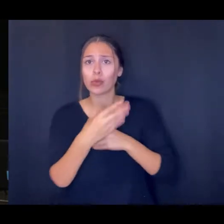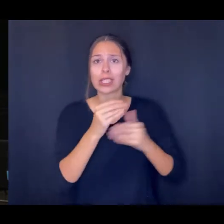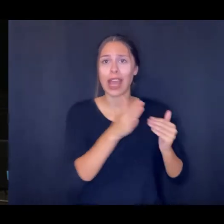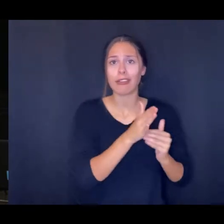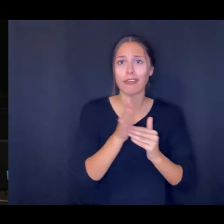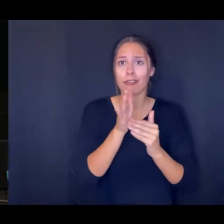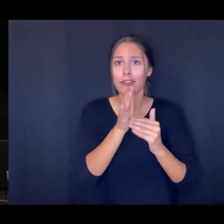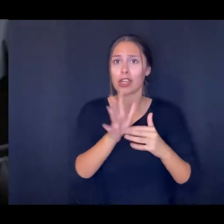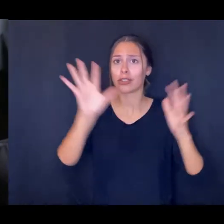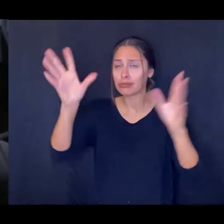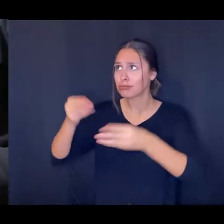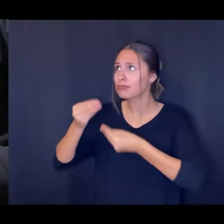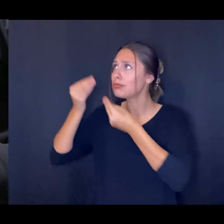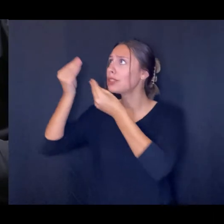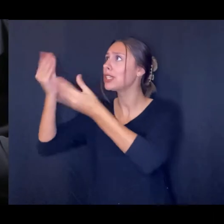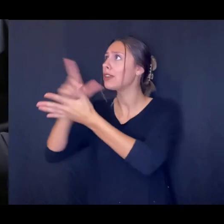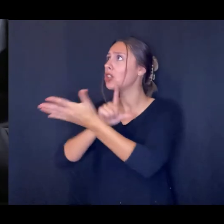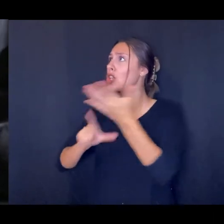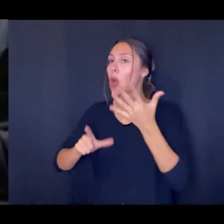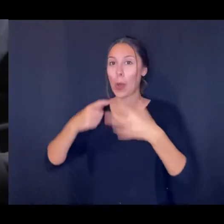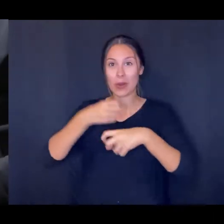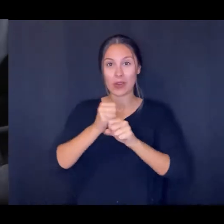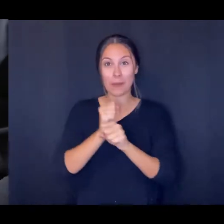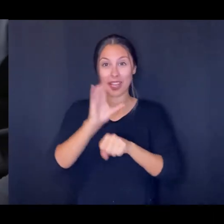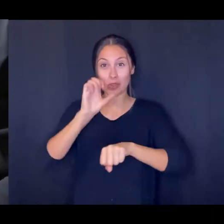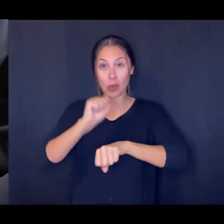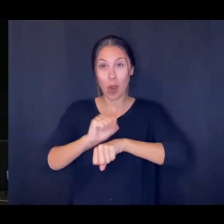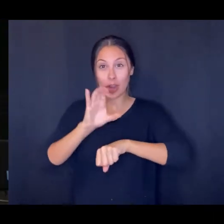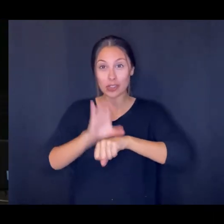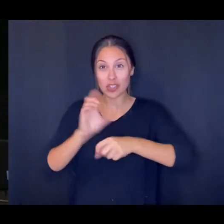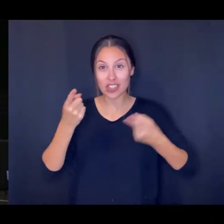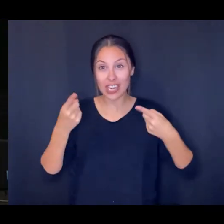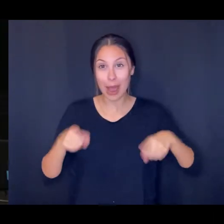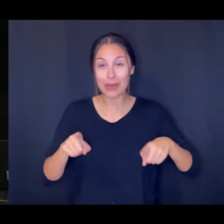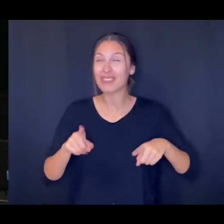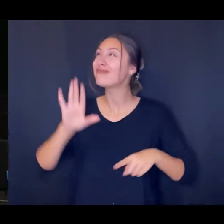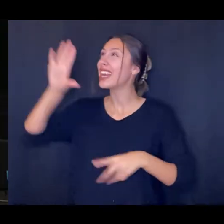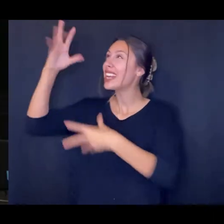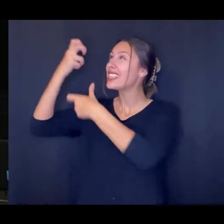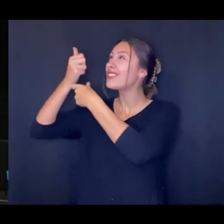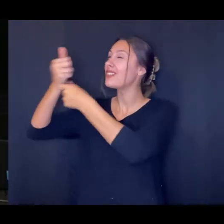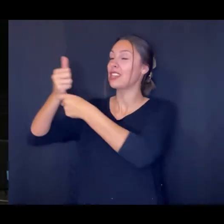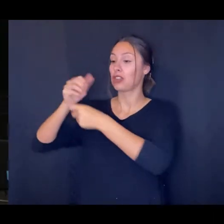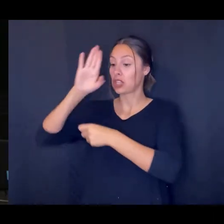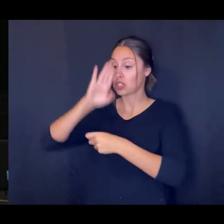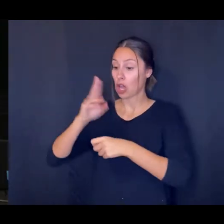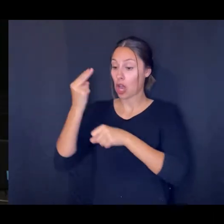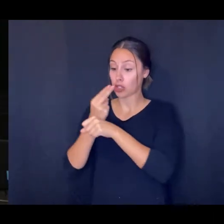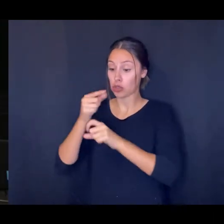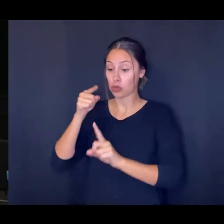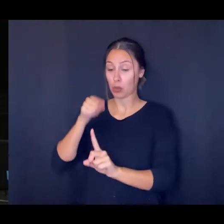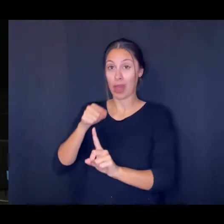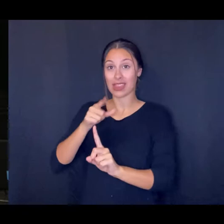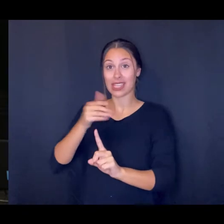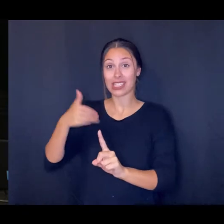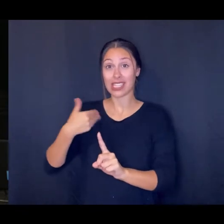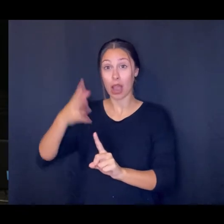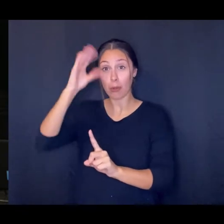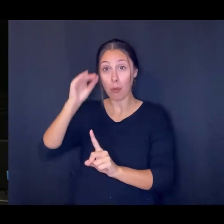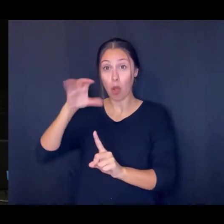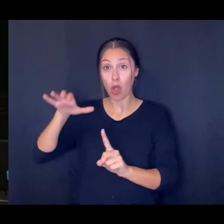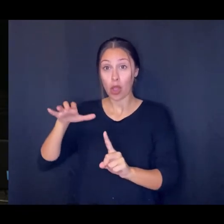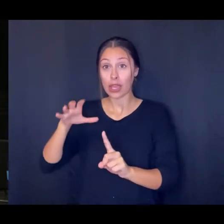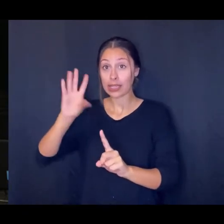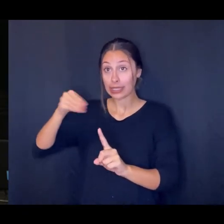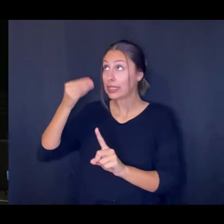together as an offering of trust to the Lord to make the Rock Church happen? In His faithfulness, God has taken what this little boy committed to Him